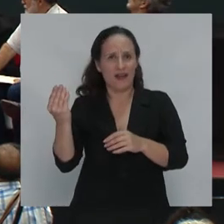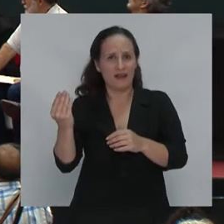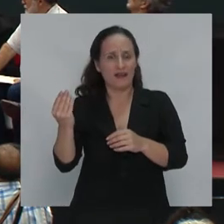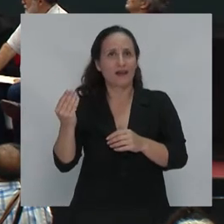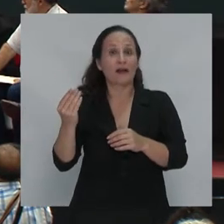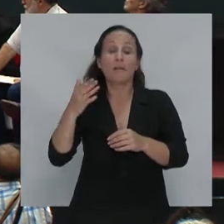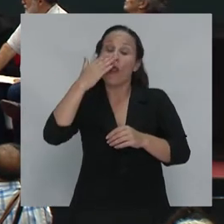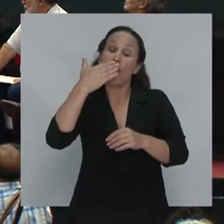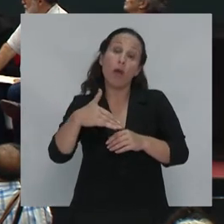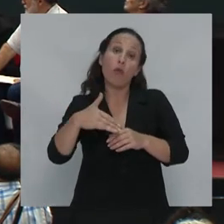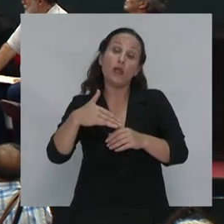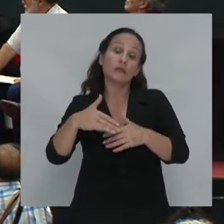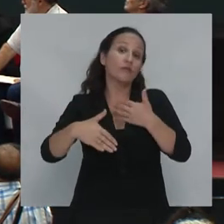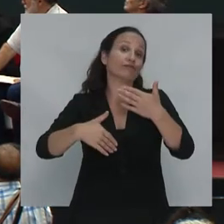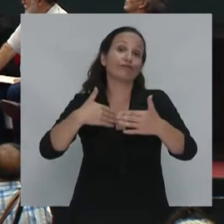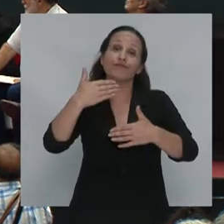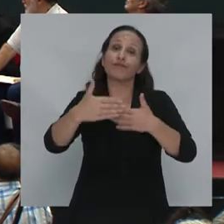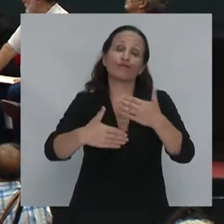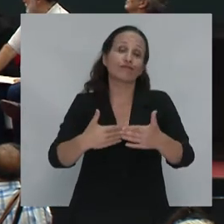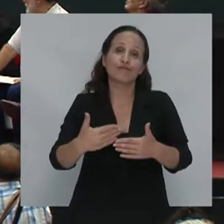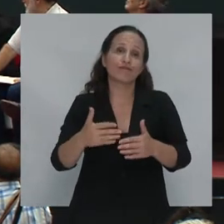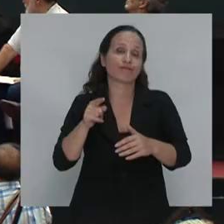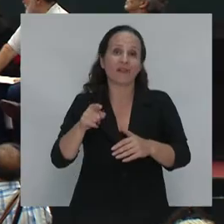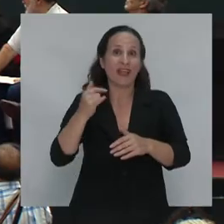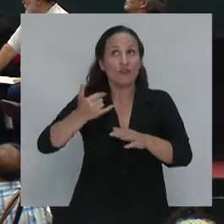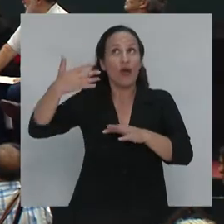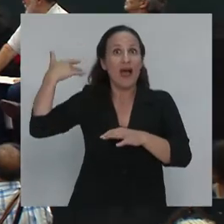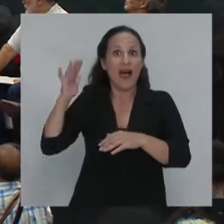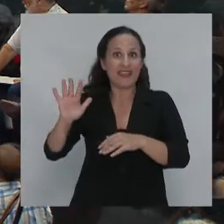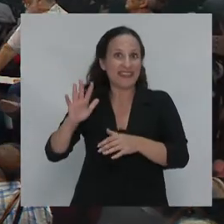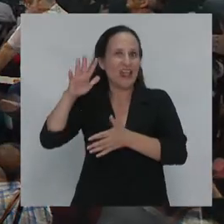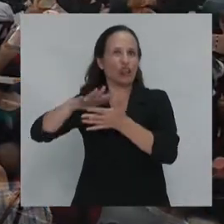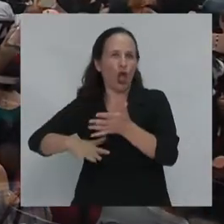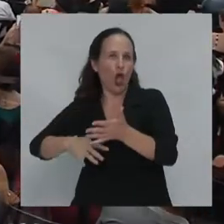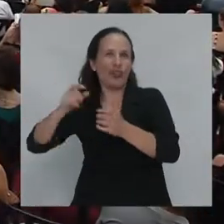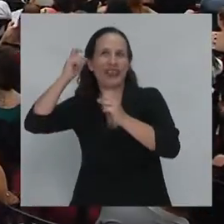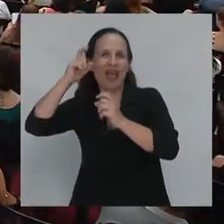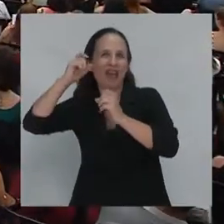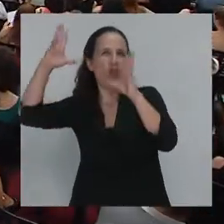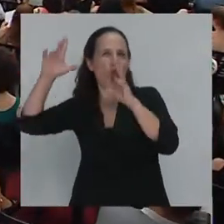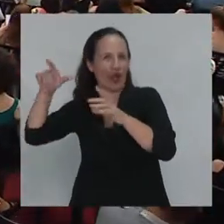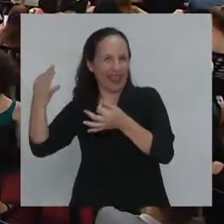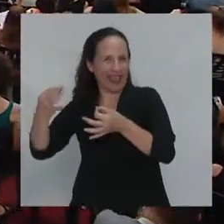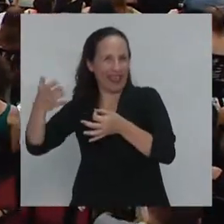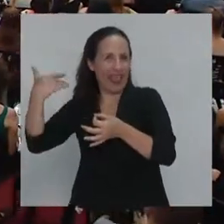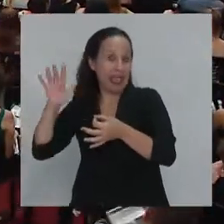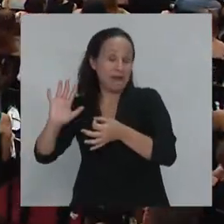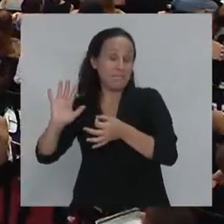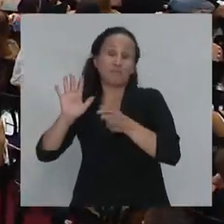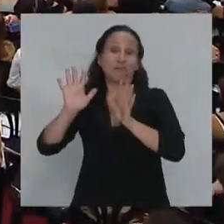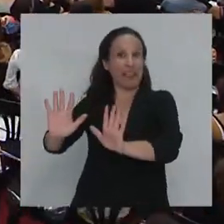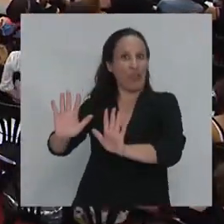framework and we got captured by it we forget what was there so the point is to show that there's an excavated